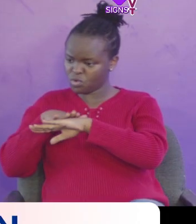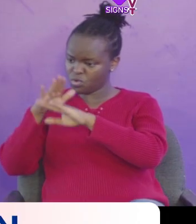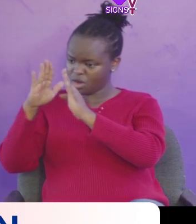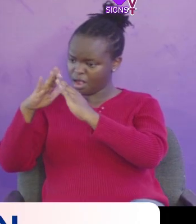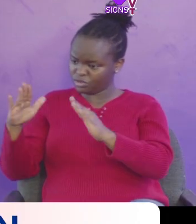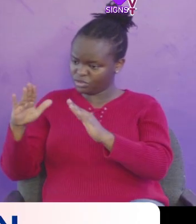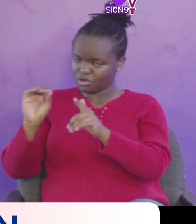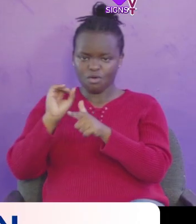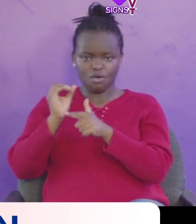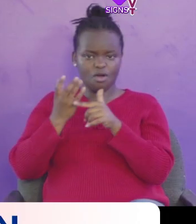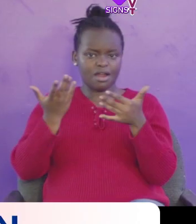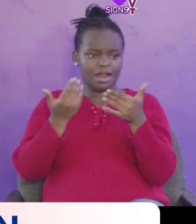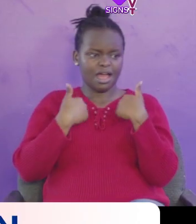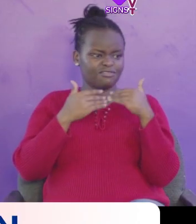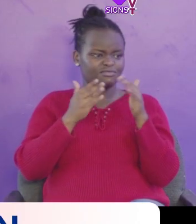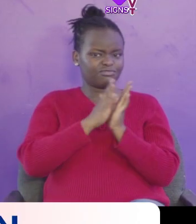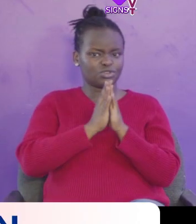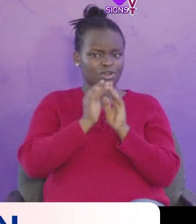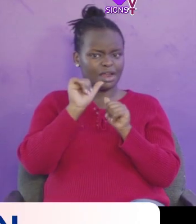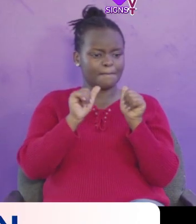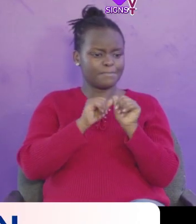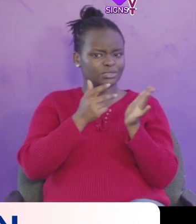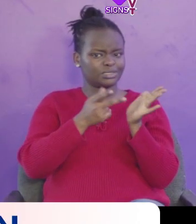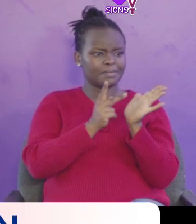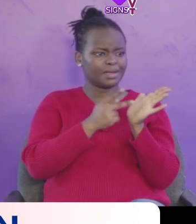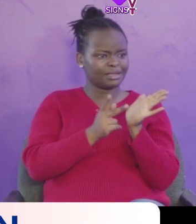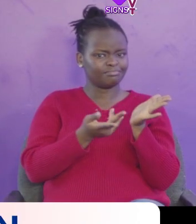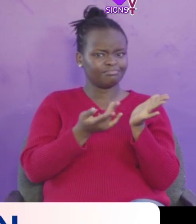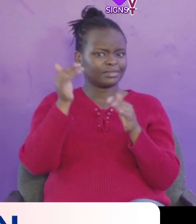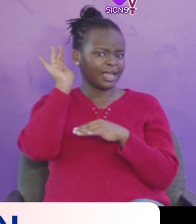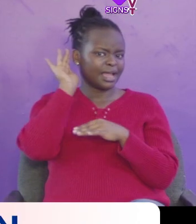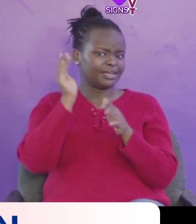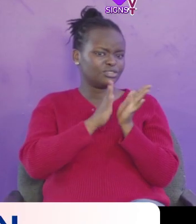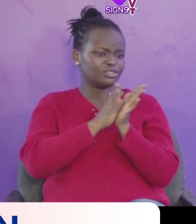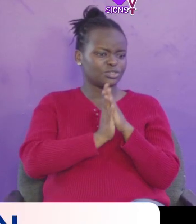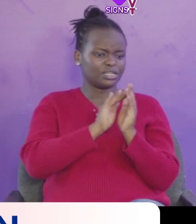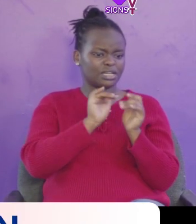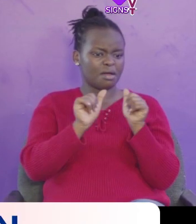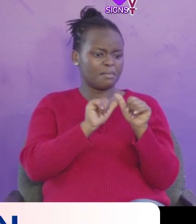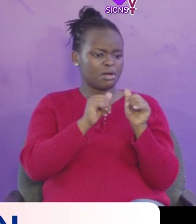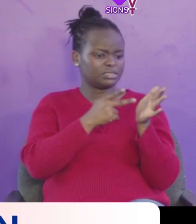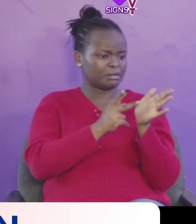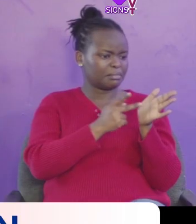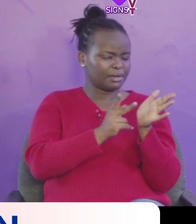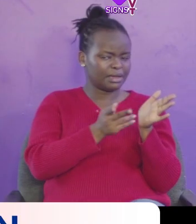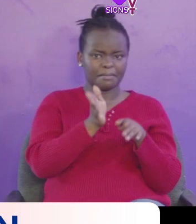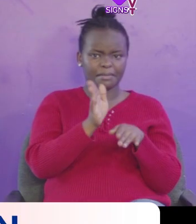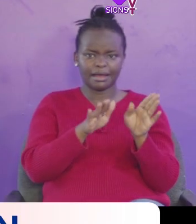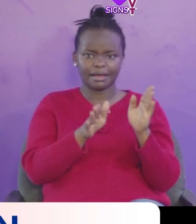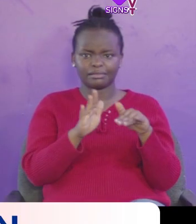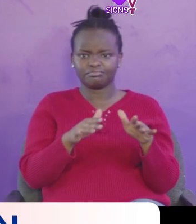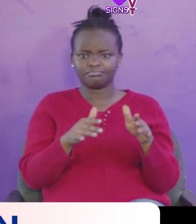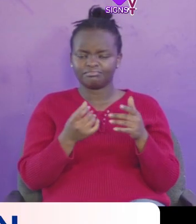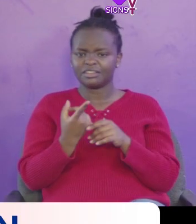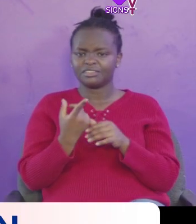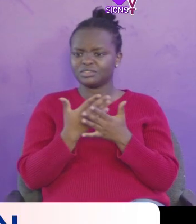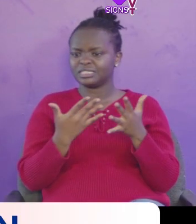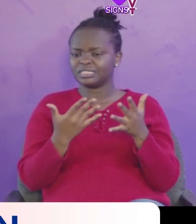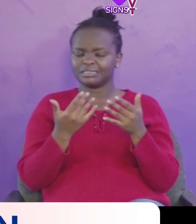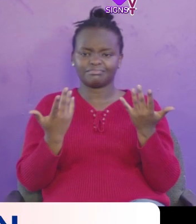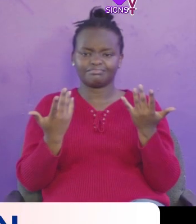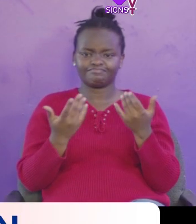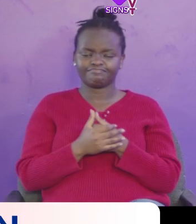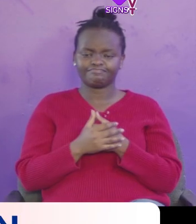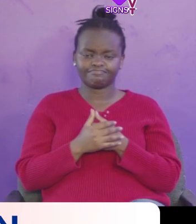Ama ina ma stories ama compensation, because after that I had stories about the compensation, a few things and stuff like